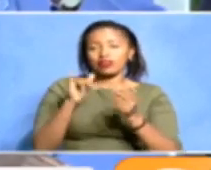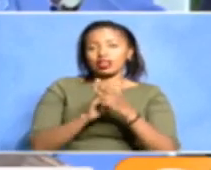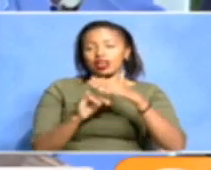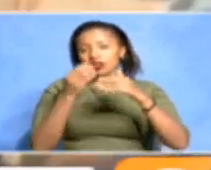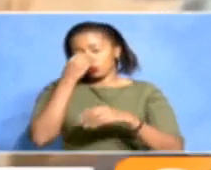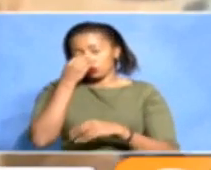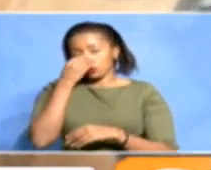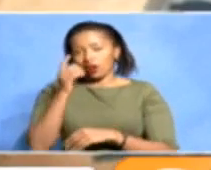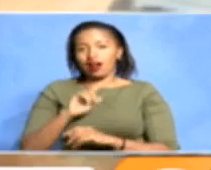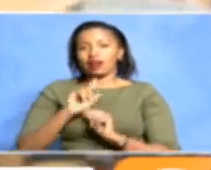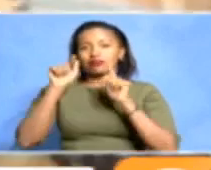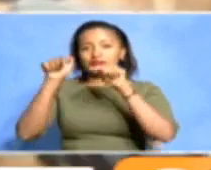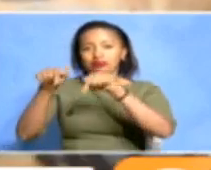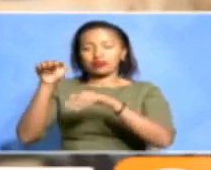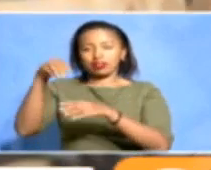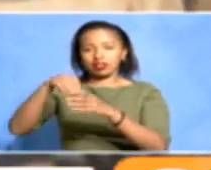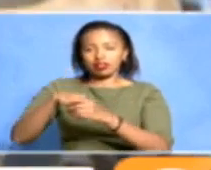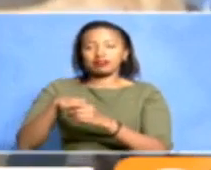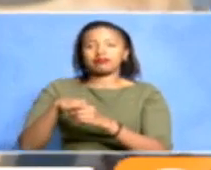The Hague.